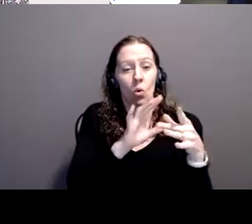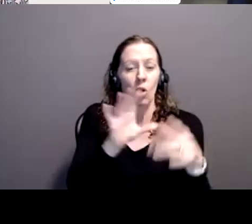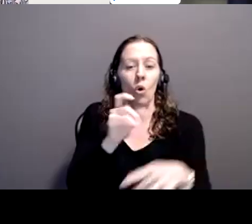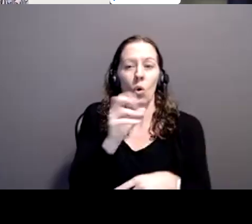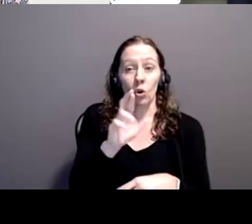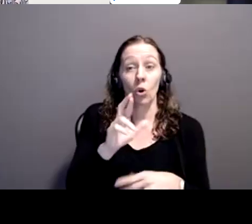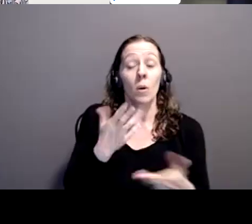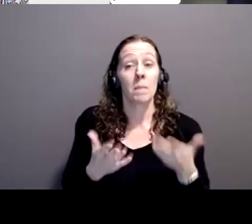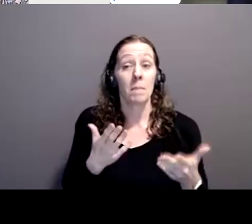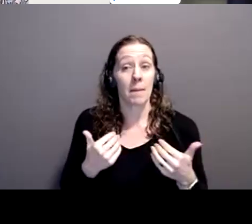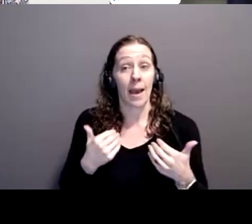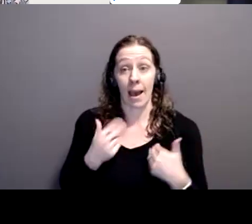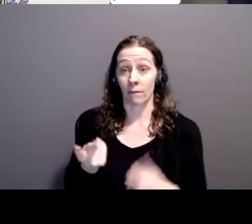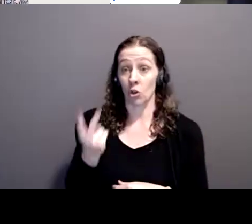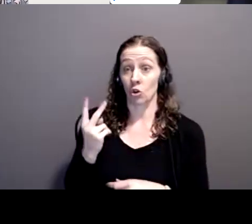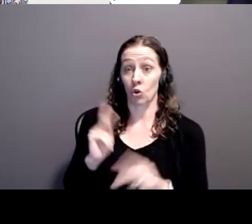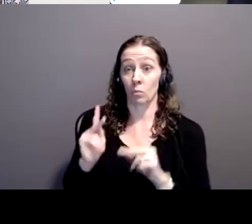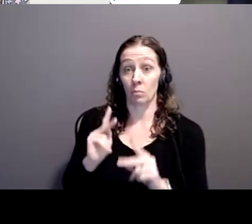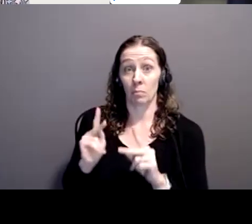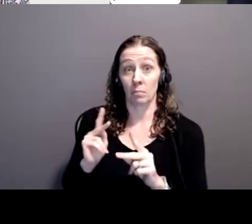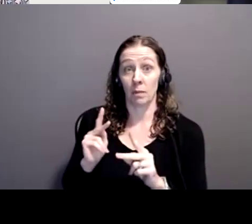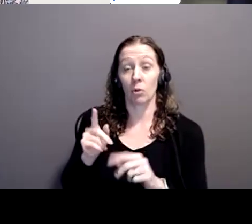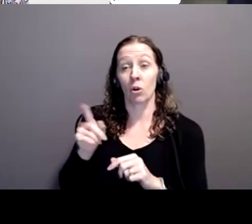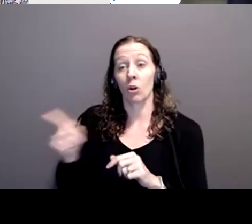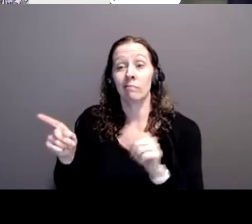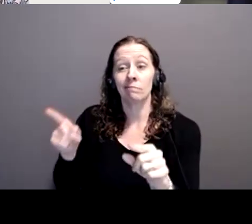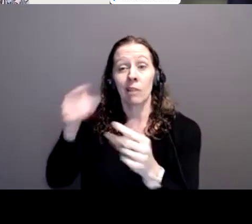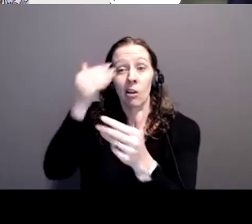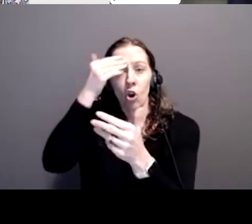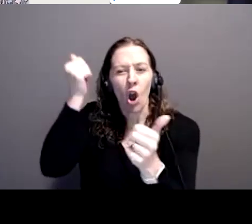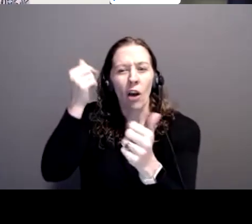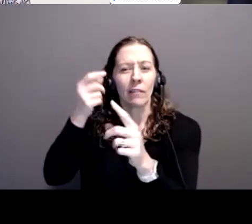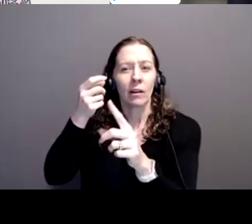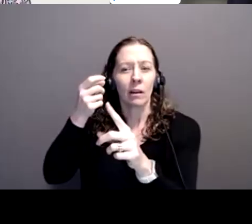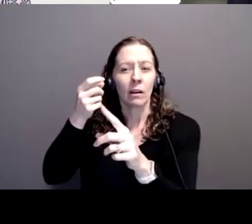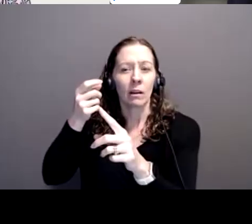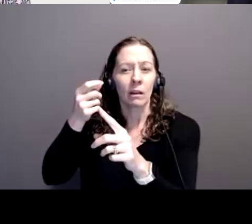individuals with cognitive impairment. The one pushes another individual,